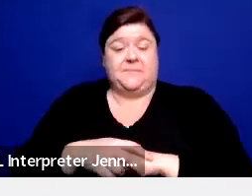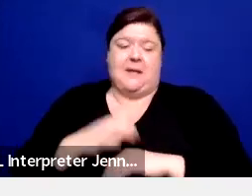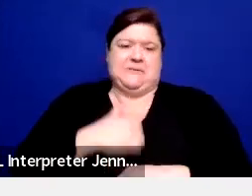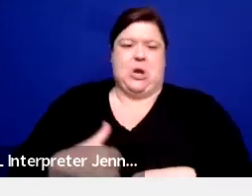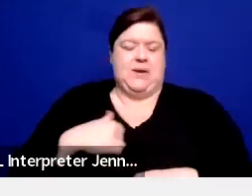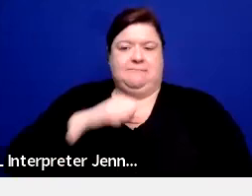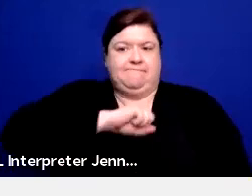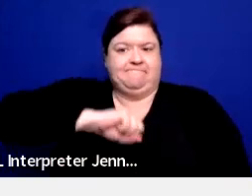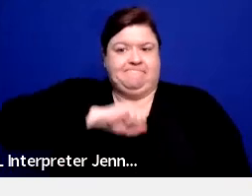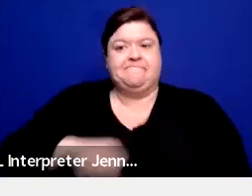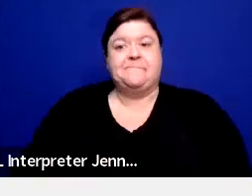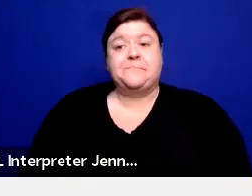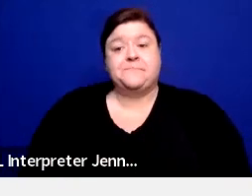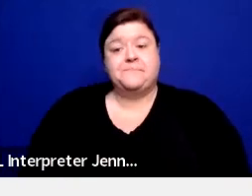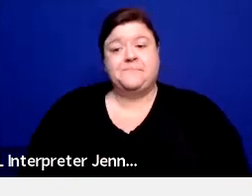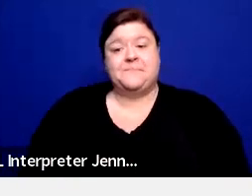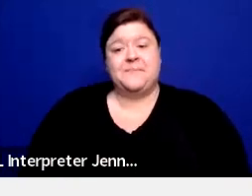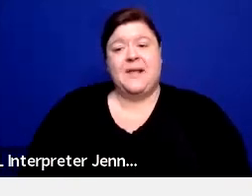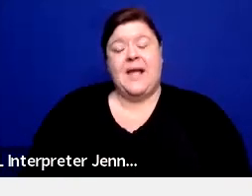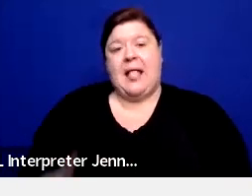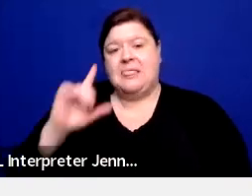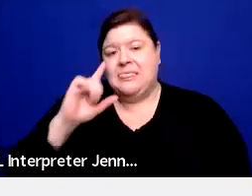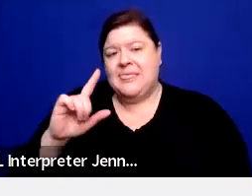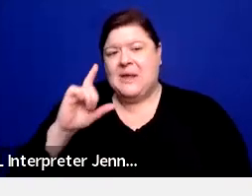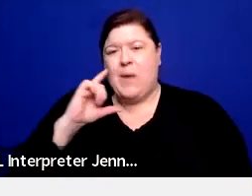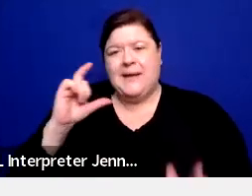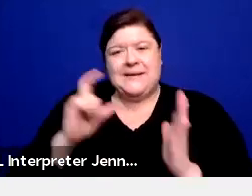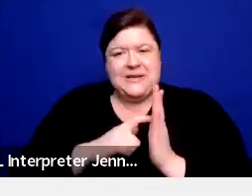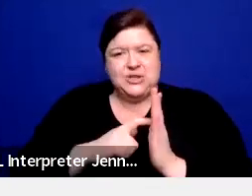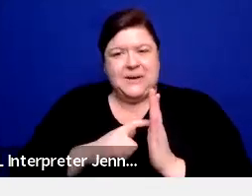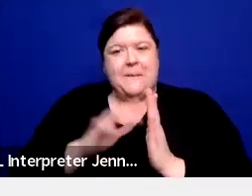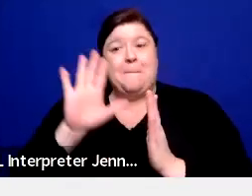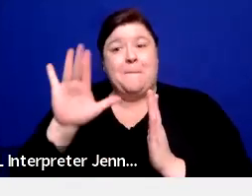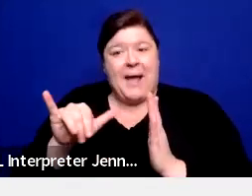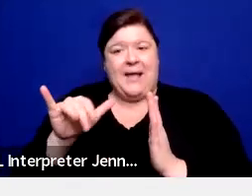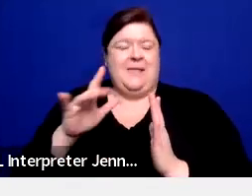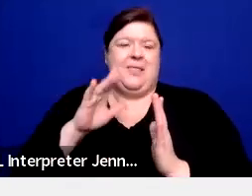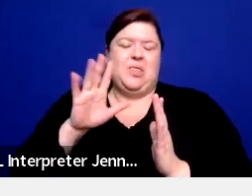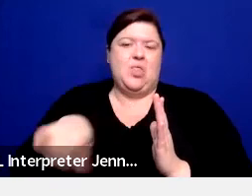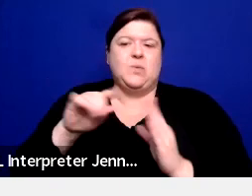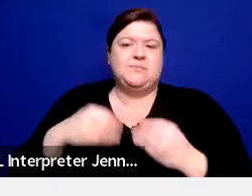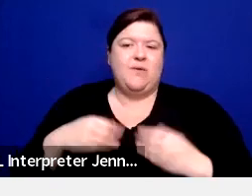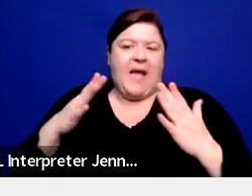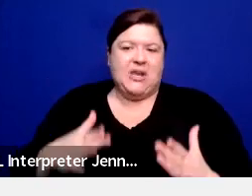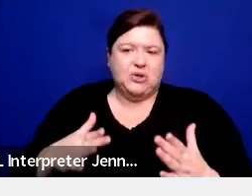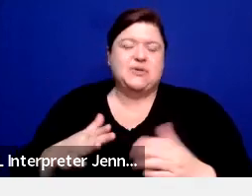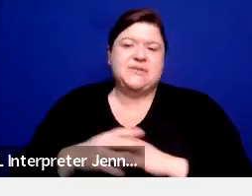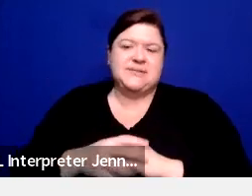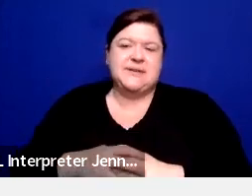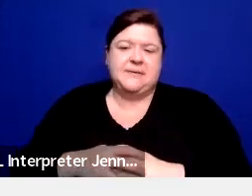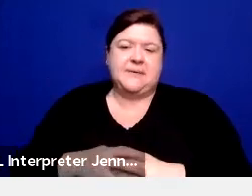Sorry. And I think recognition by, the providers, if there are,